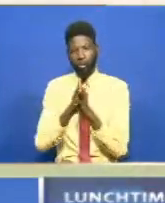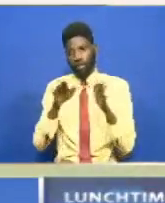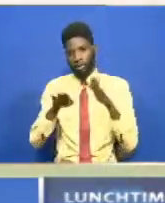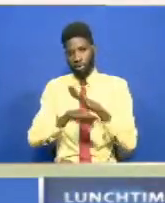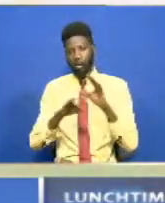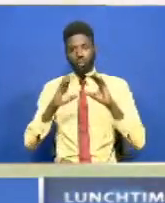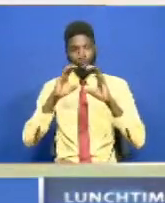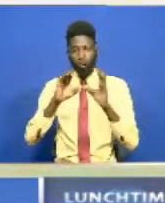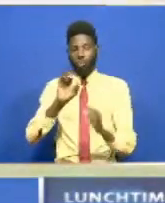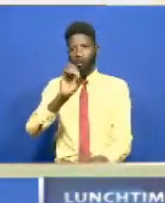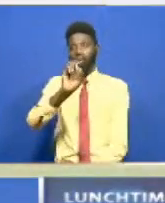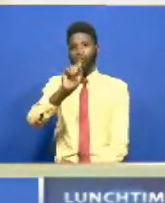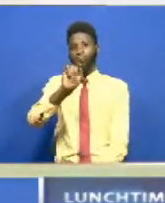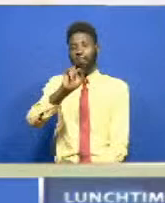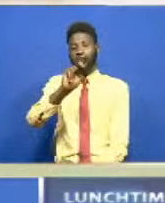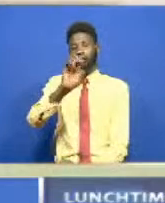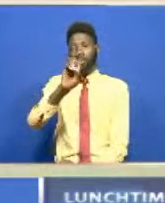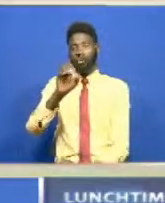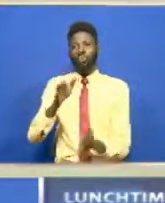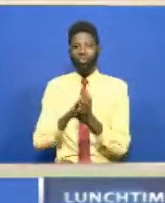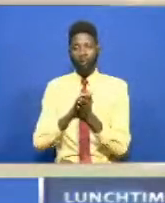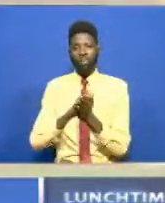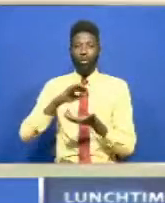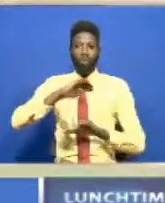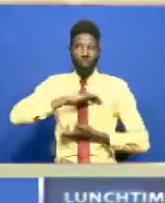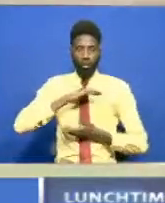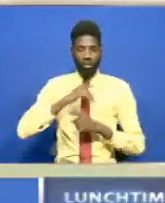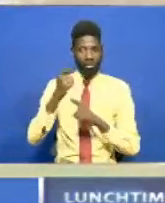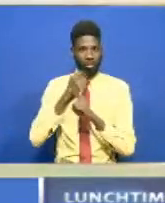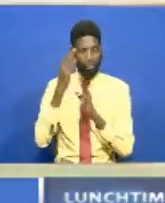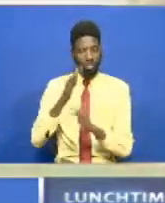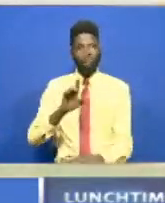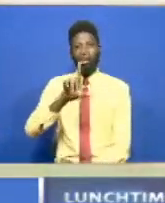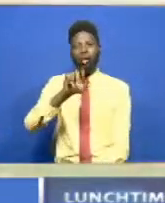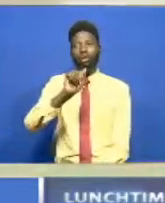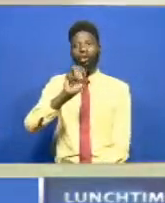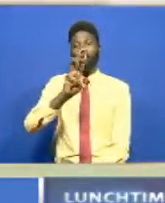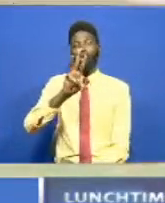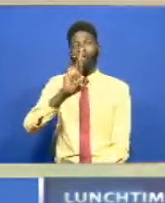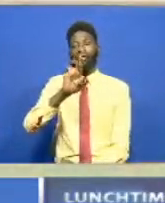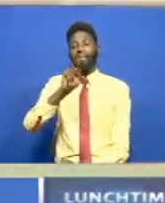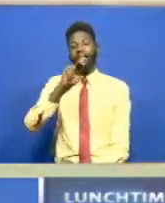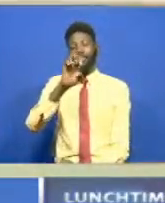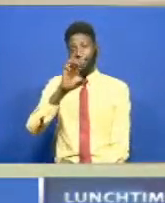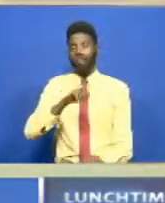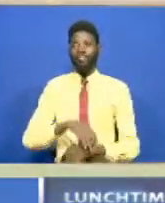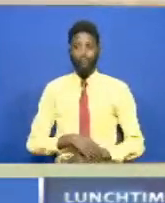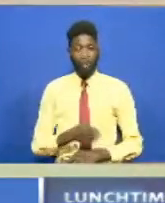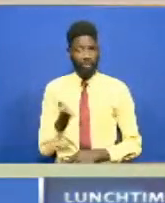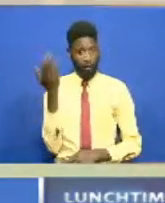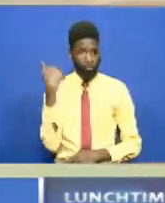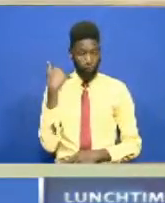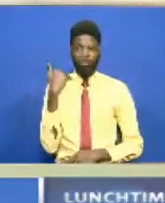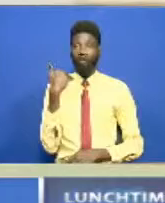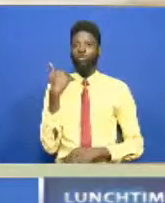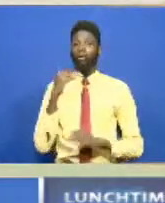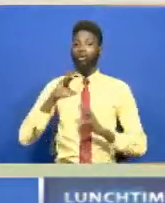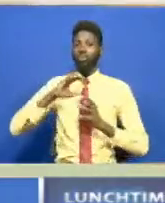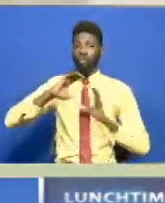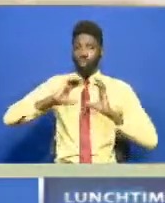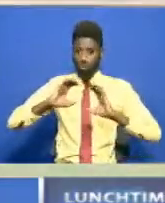Zedekiah Otieno and goalkeeper trainer Lawrence Webo by mutual consent. The former Tusker FC coach was